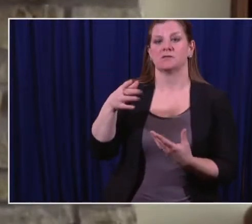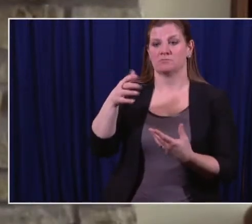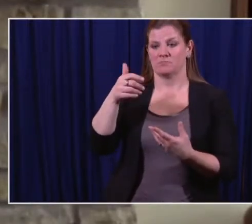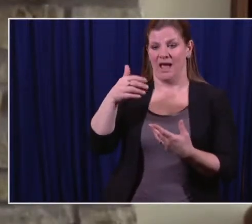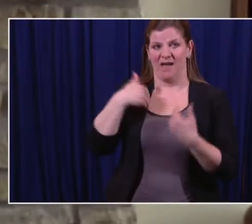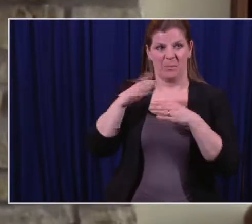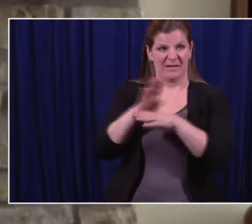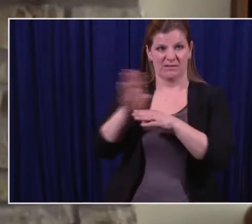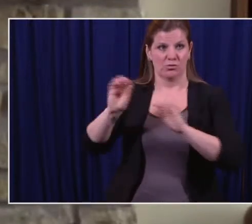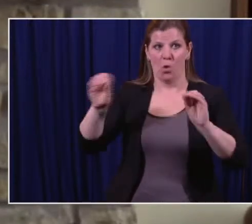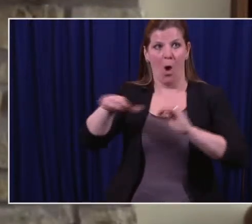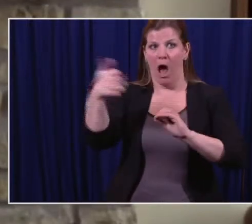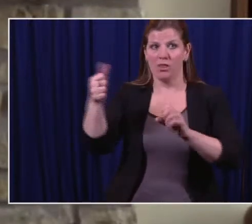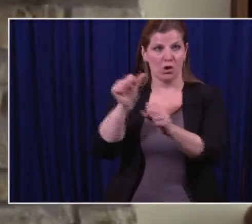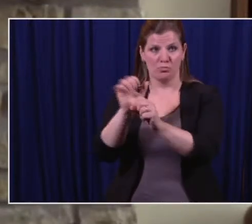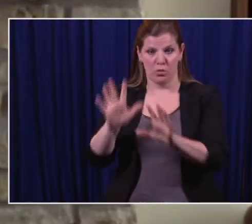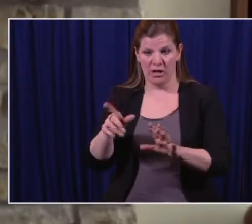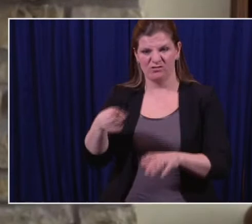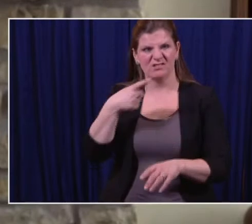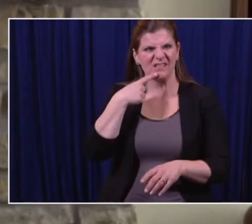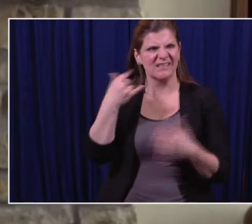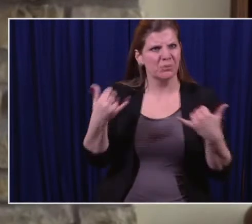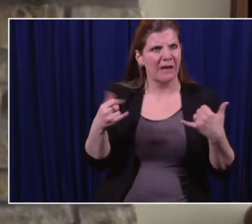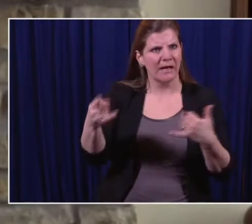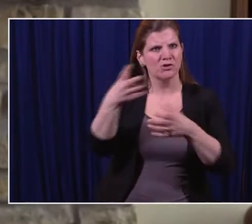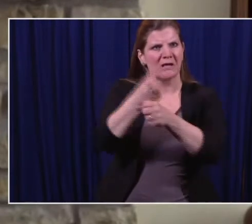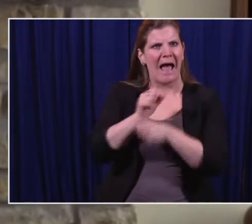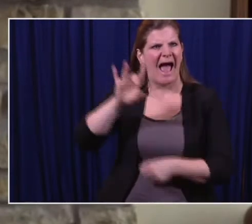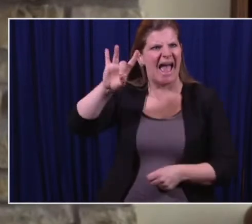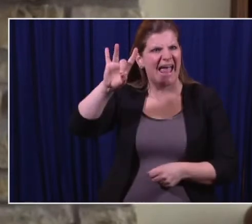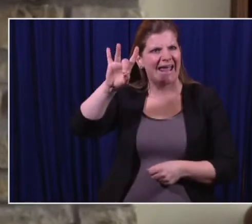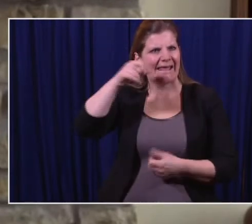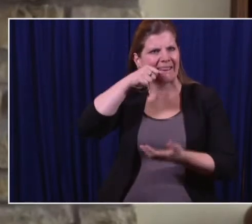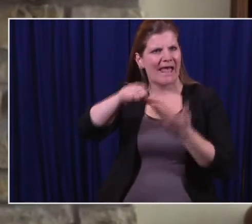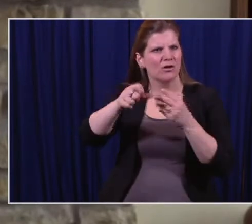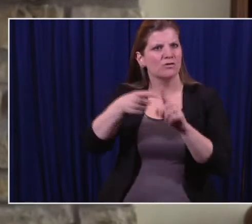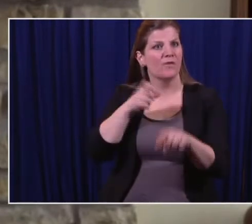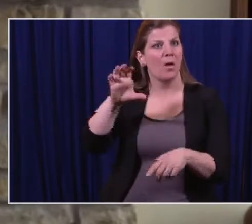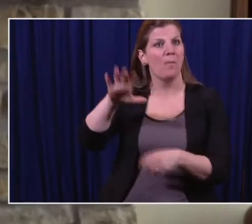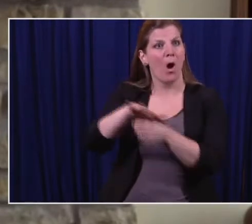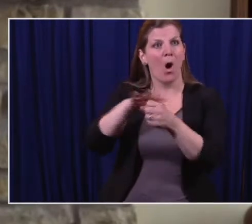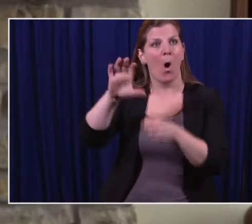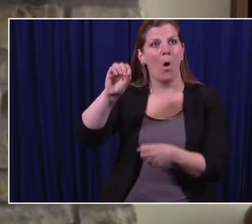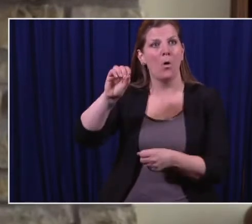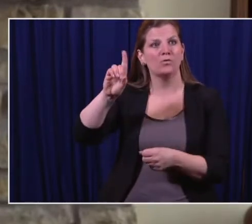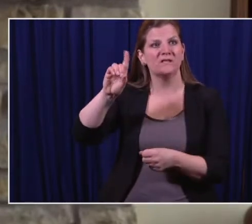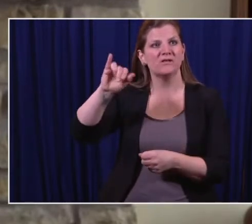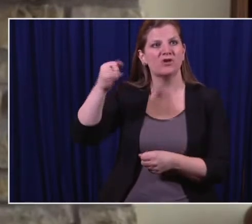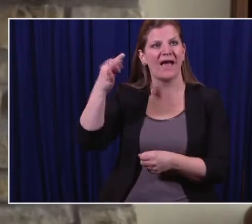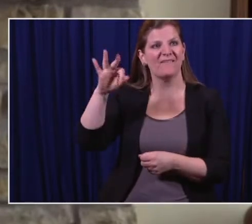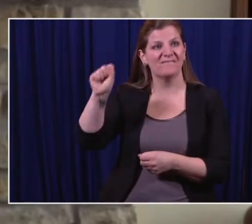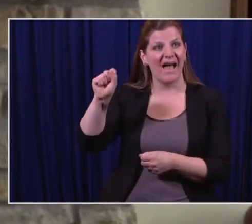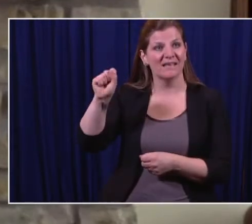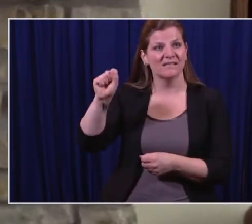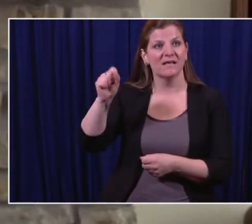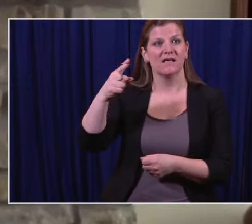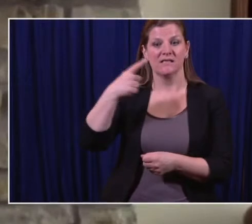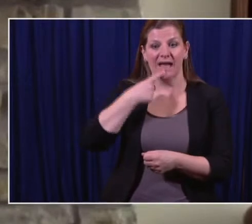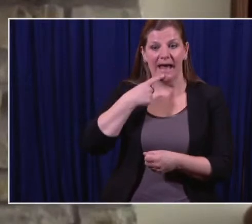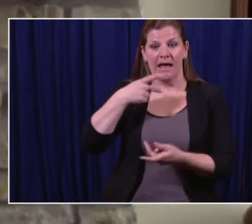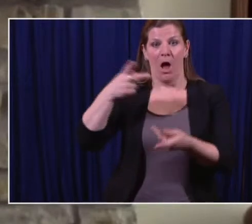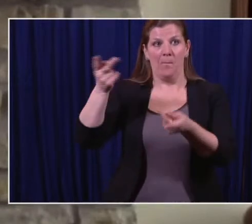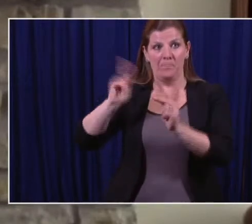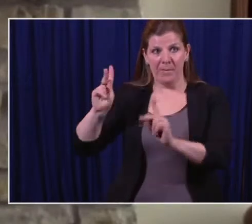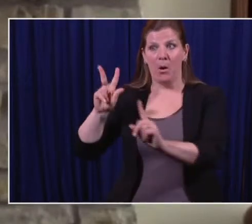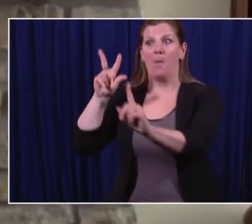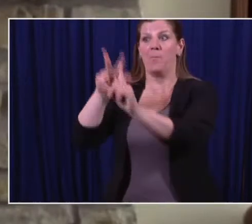who received 8 letters just today from multiple ODJFS offices indicating that unemployment claims were made by those claiming